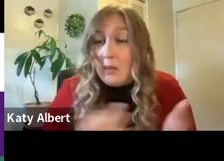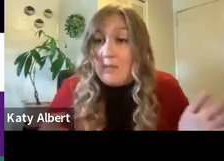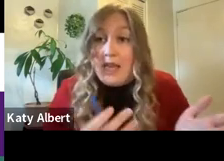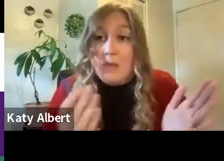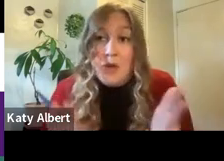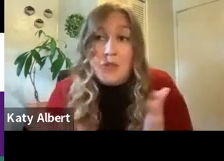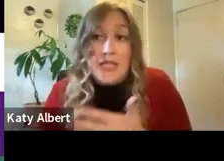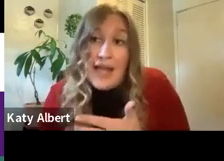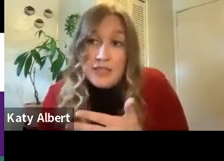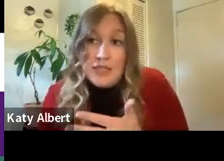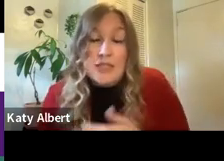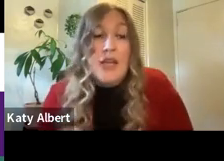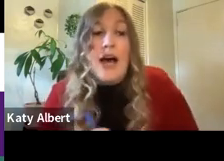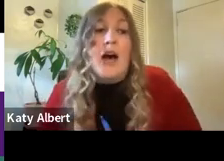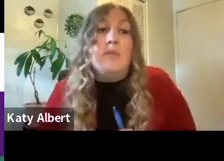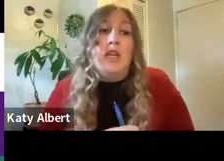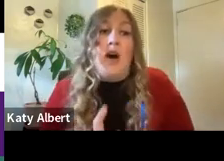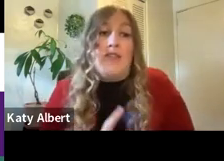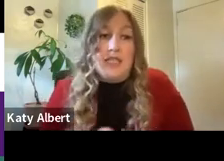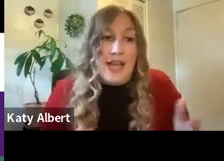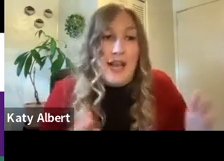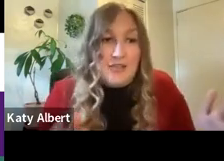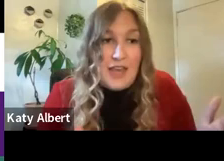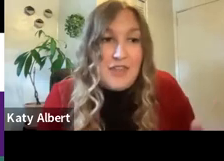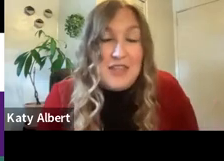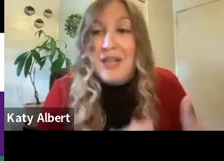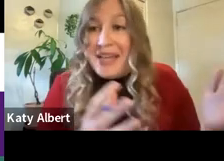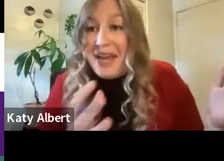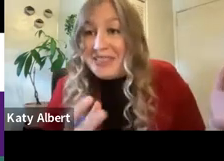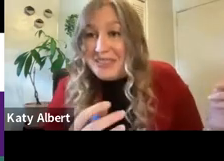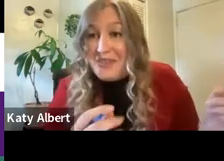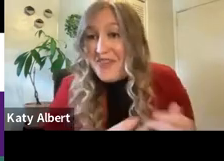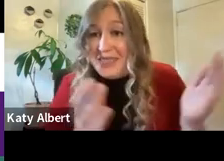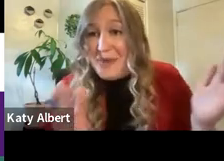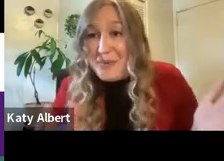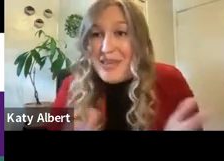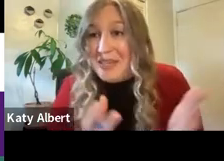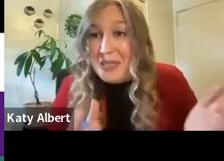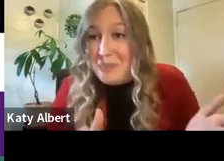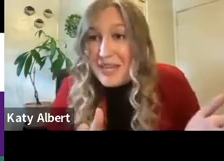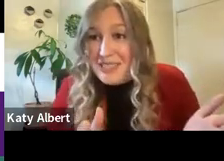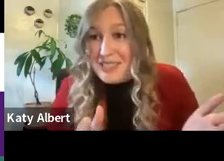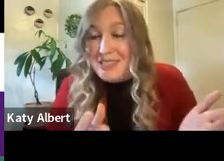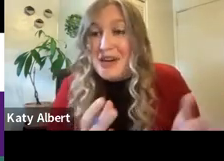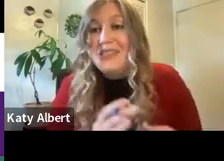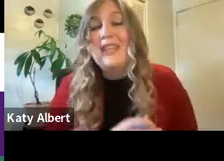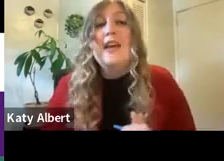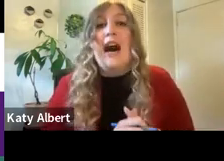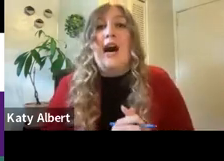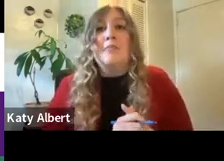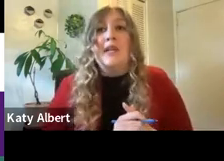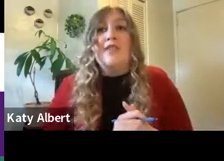where it would make the most sense. Obviously I kind of gave the blanket answer of Facebook being a good place to